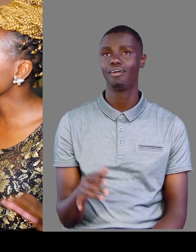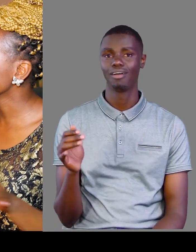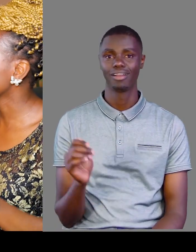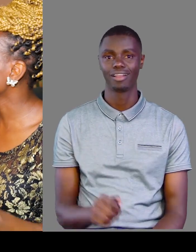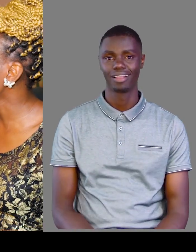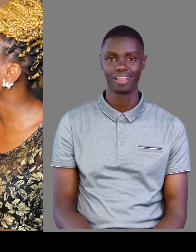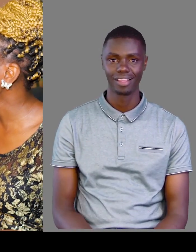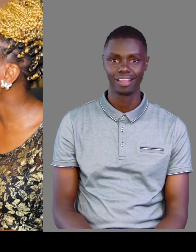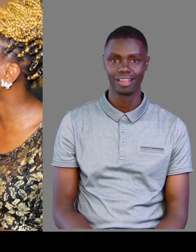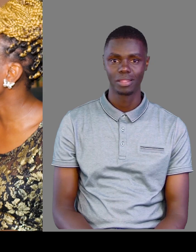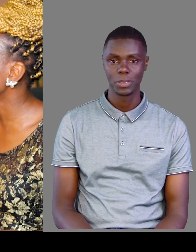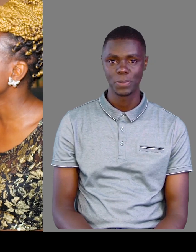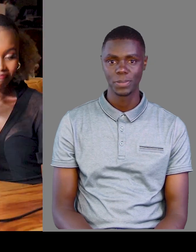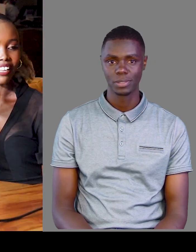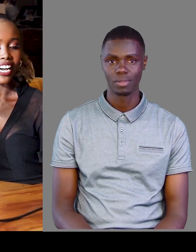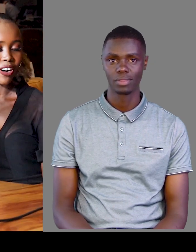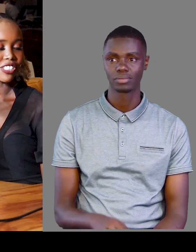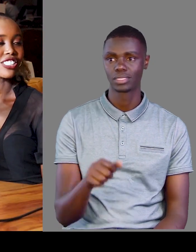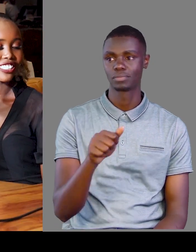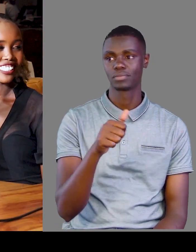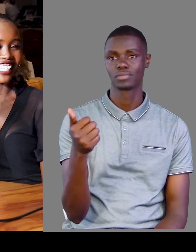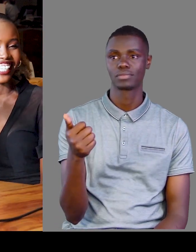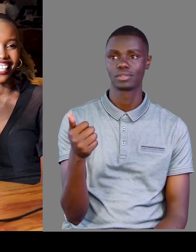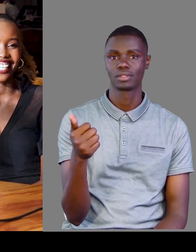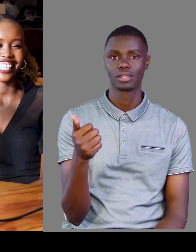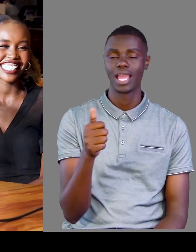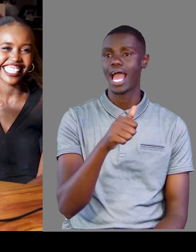Najua nani mwingine anataka platform atupe moja. OG.